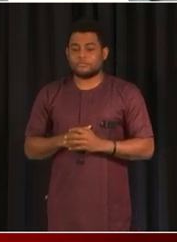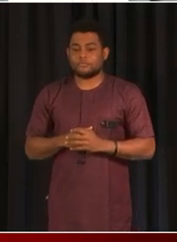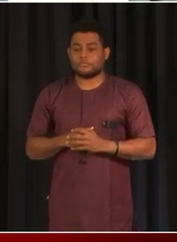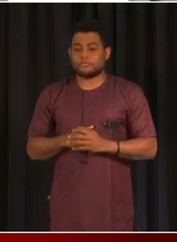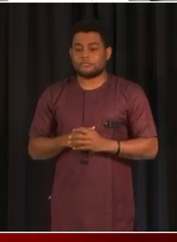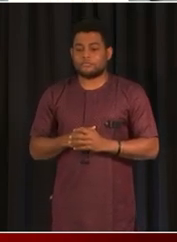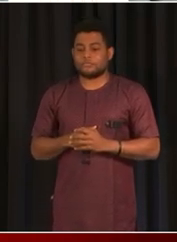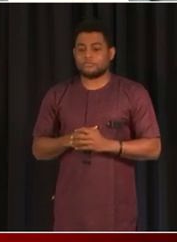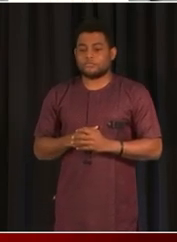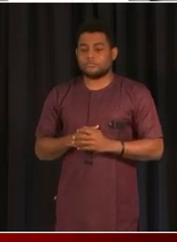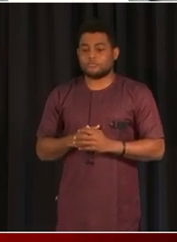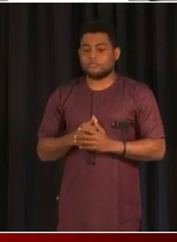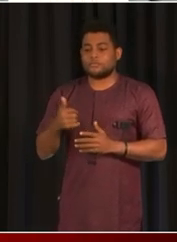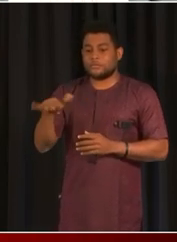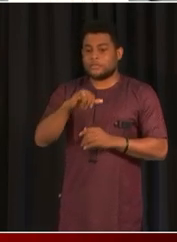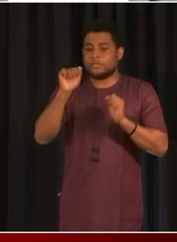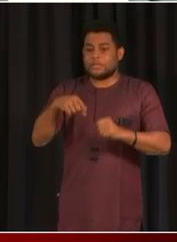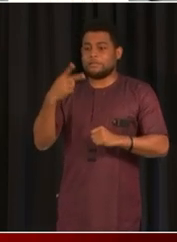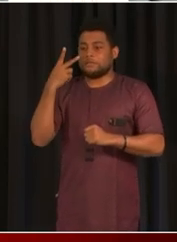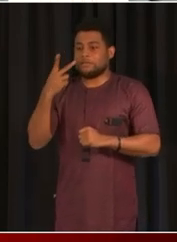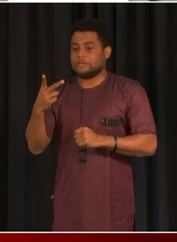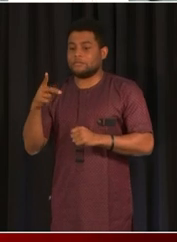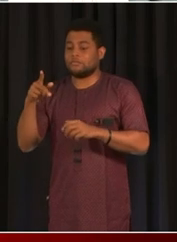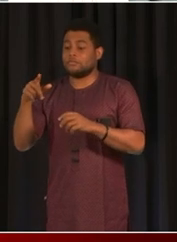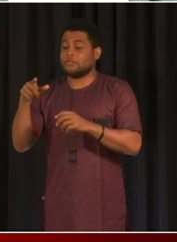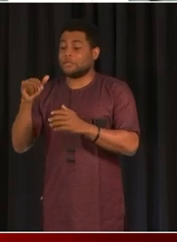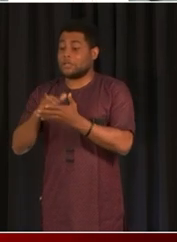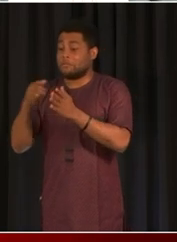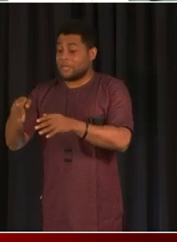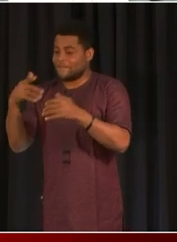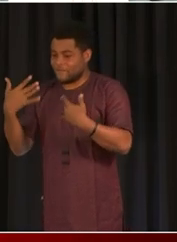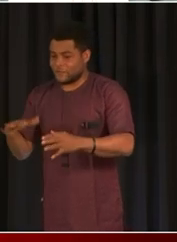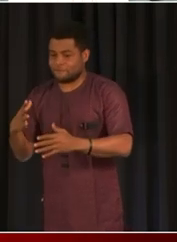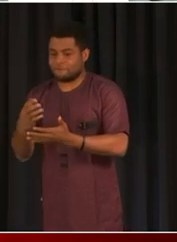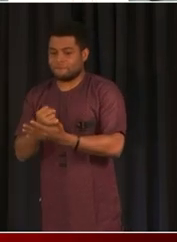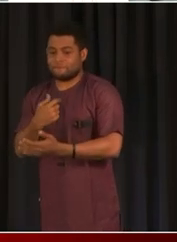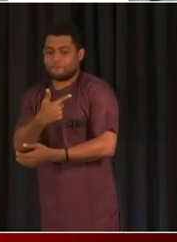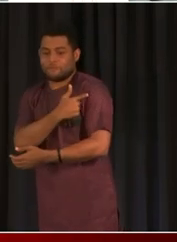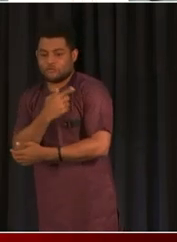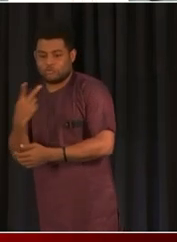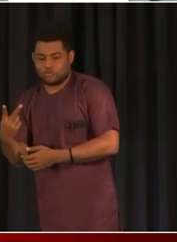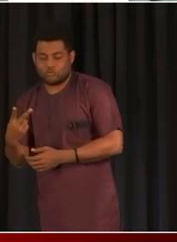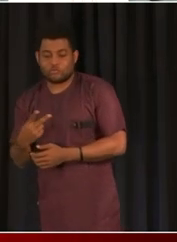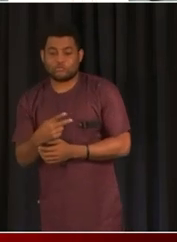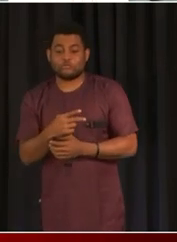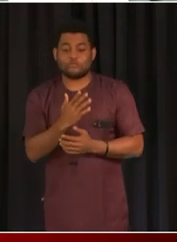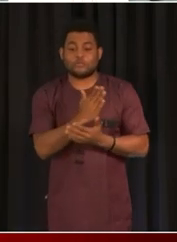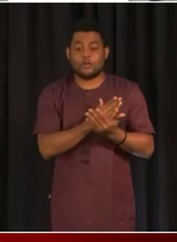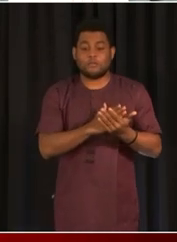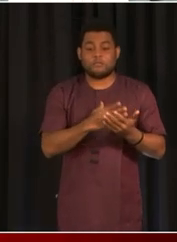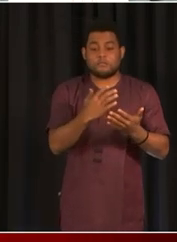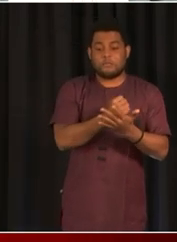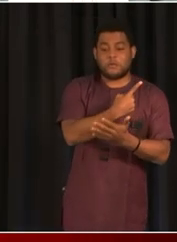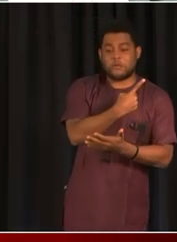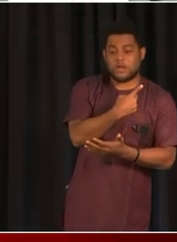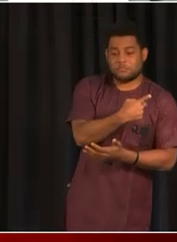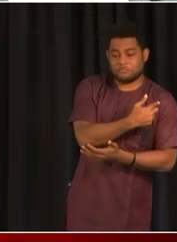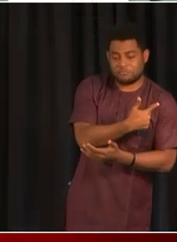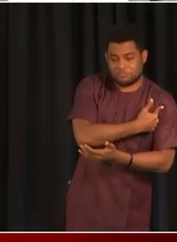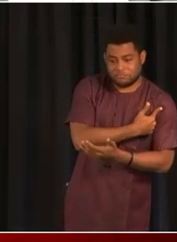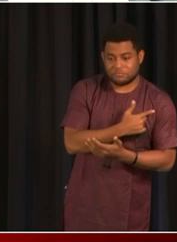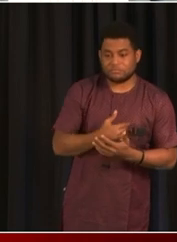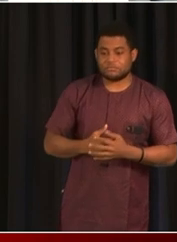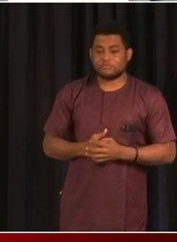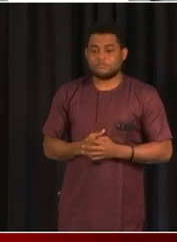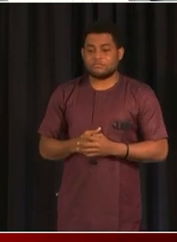Nesbitt had 2 doses. If I get another dose, even if I present myself to a pharmacy and say, I'm starting the series or I